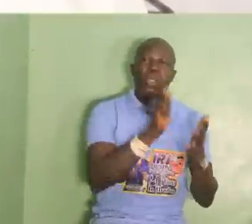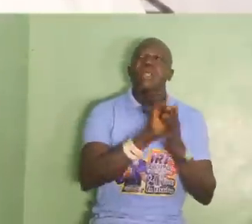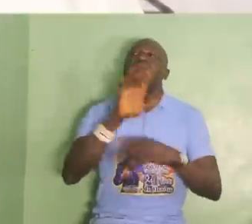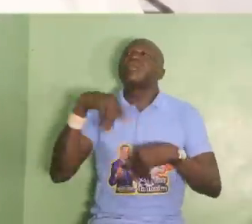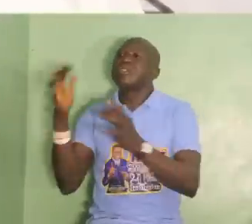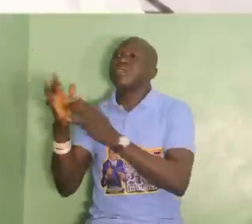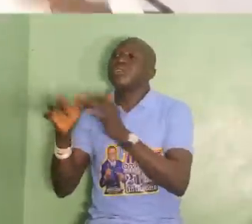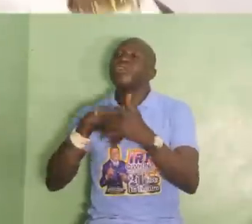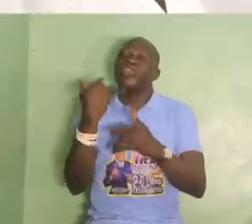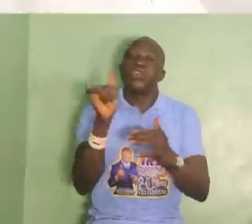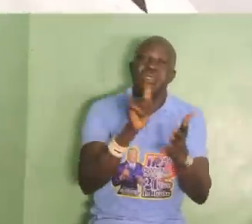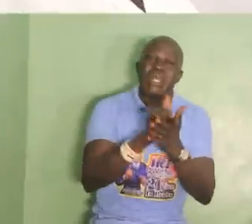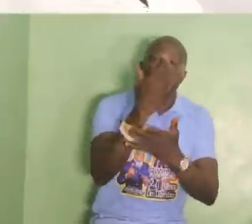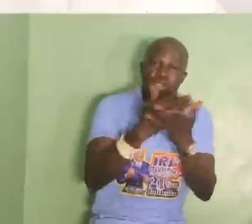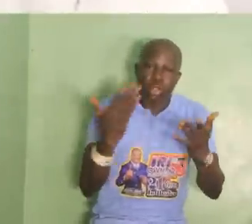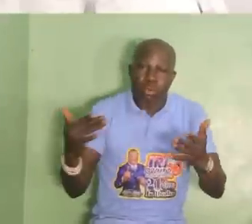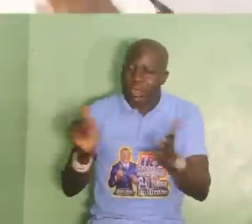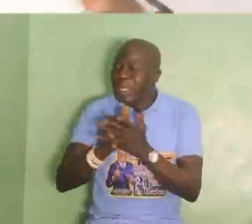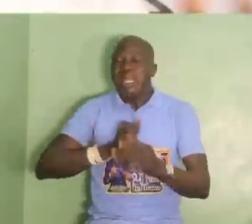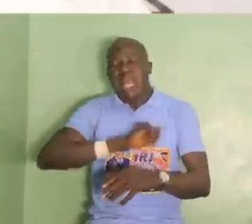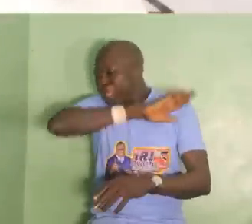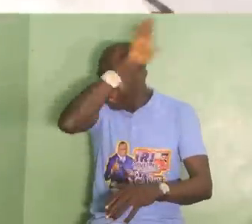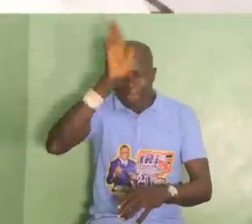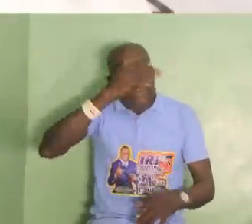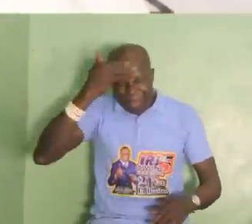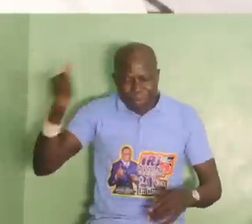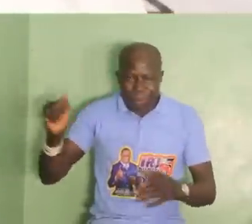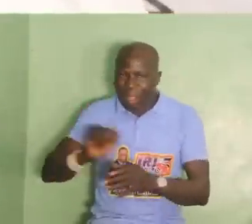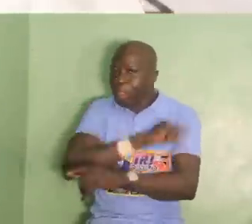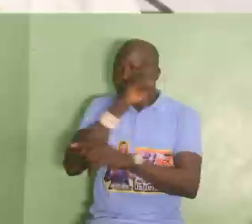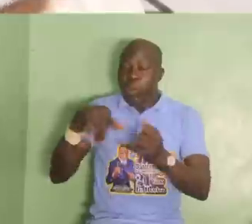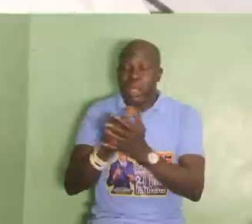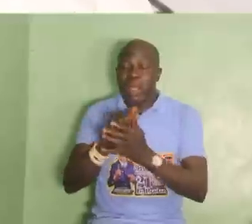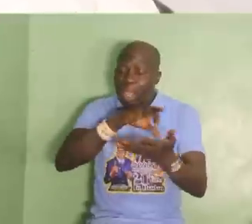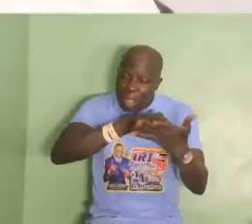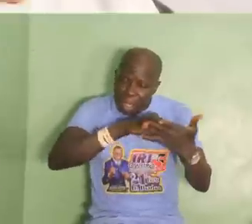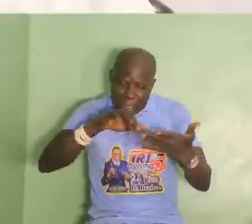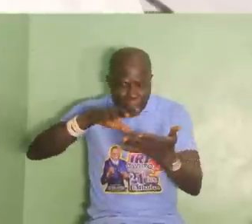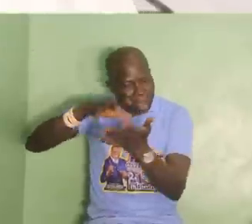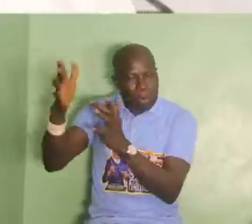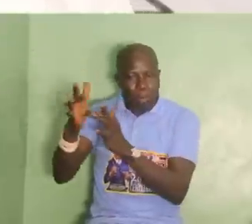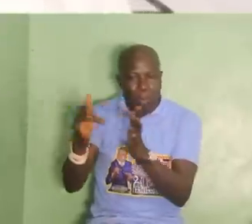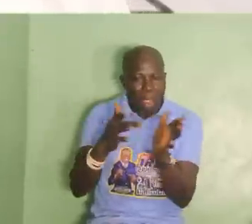And so that's two people that dream. The kind of like one is a cup bearer. Oh, la, la,